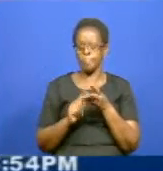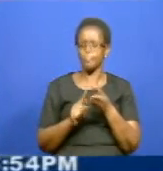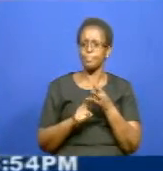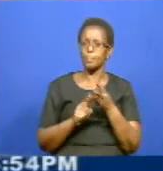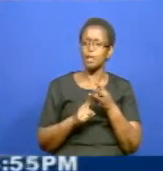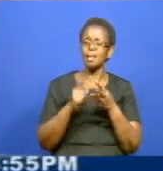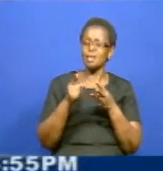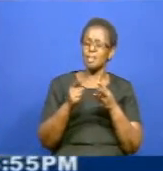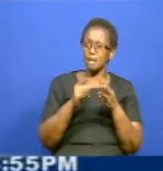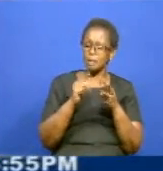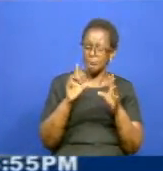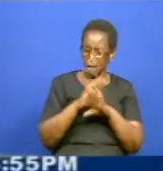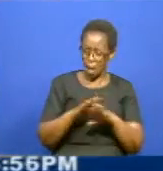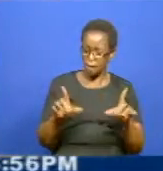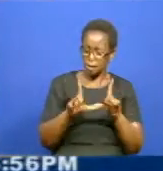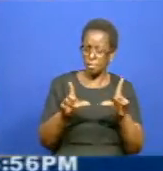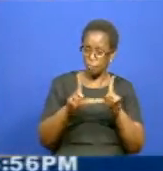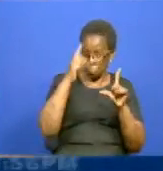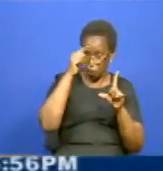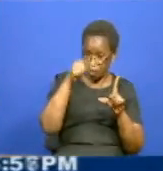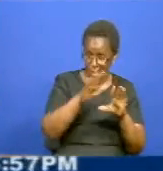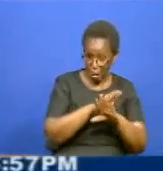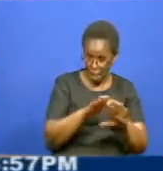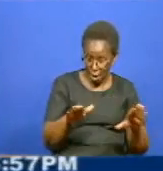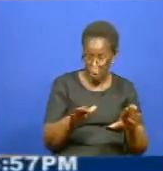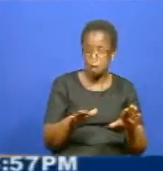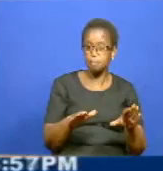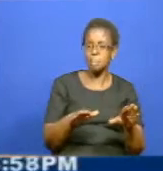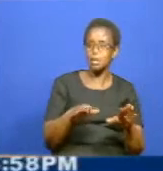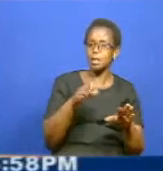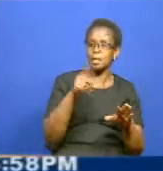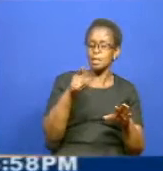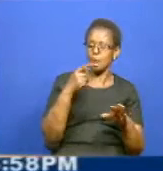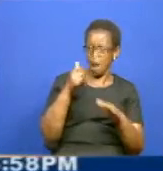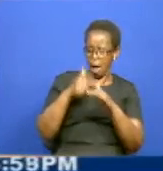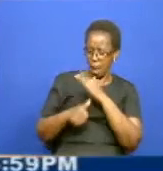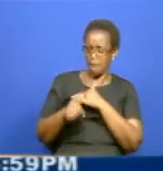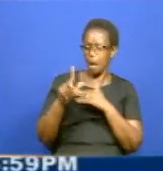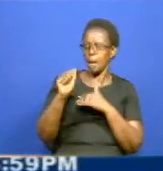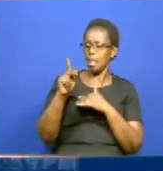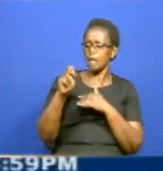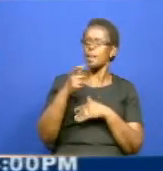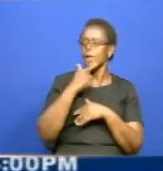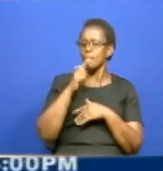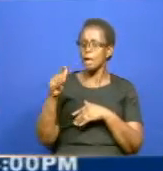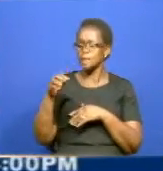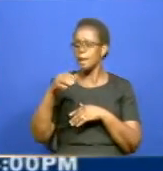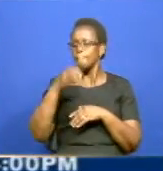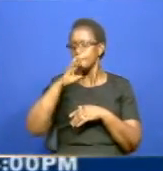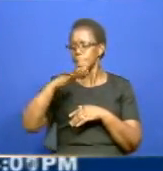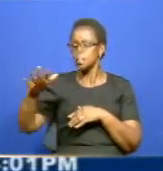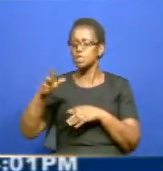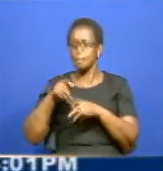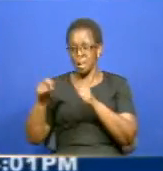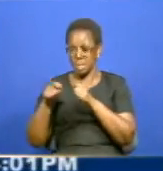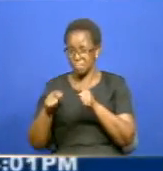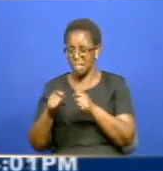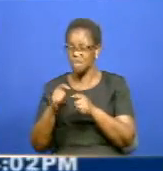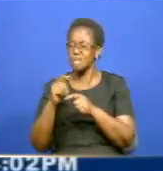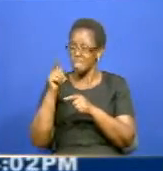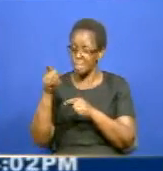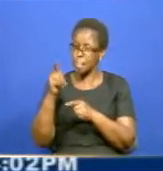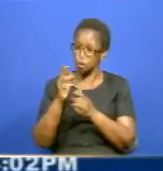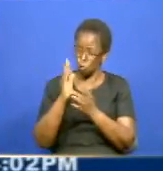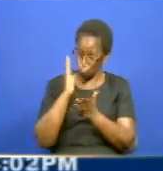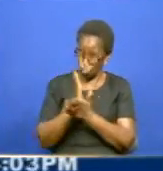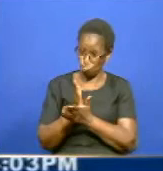in question, which are in hands of Lake Kenyatta Beach Management Unit, are genuine, and if so, did